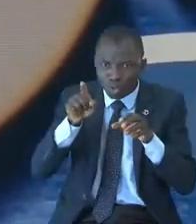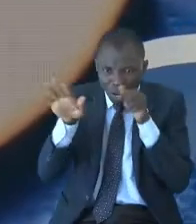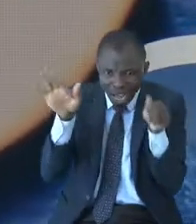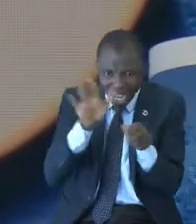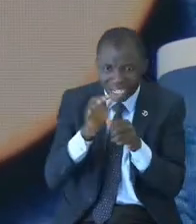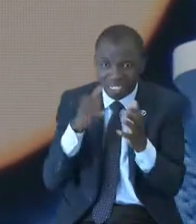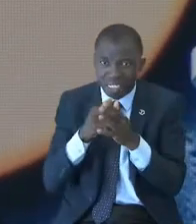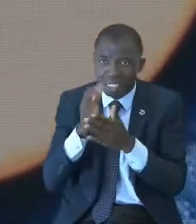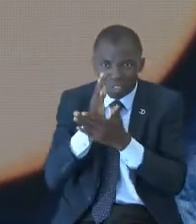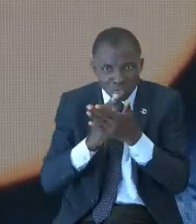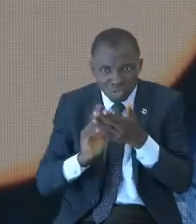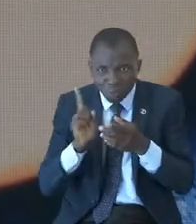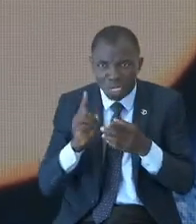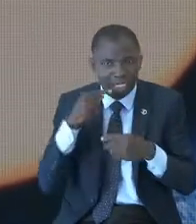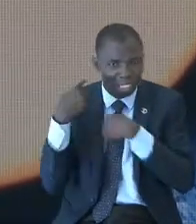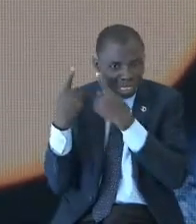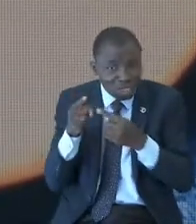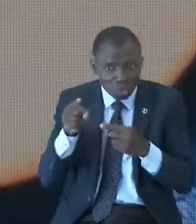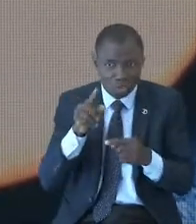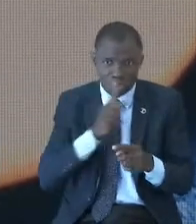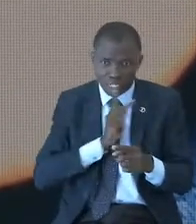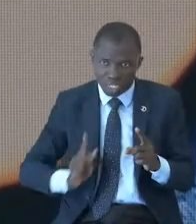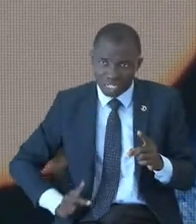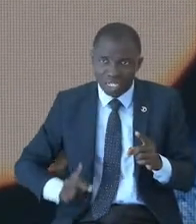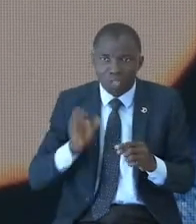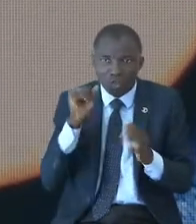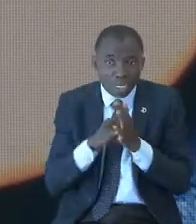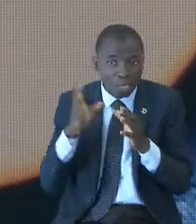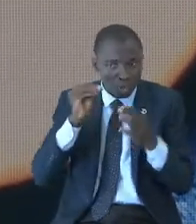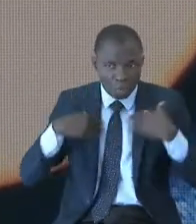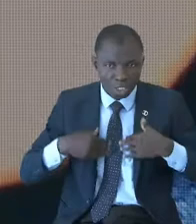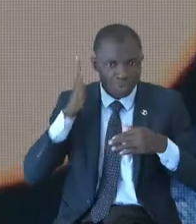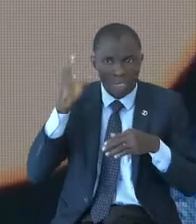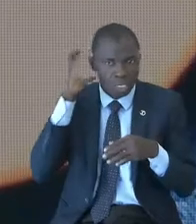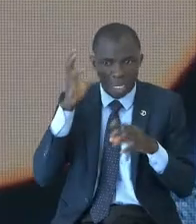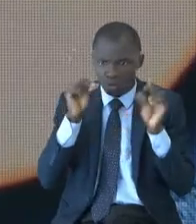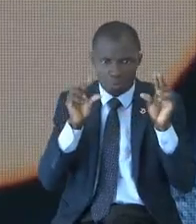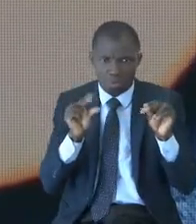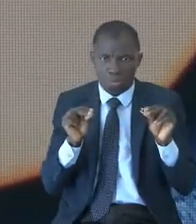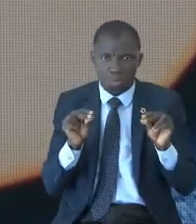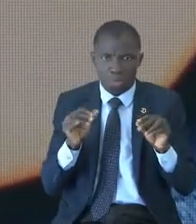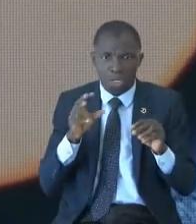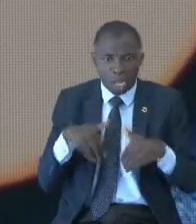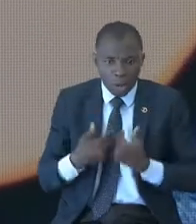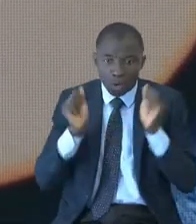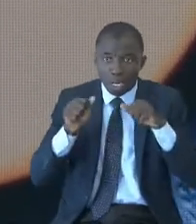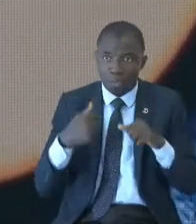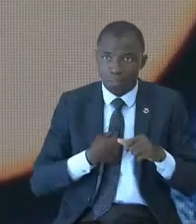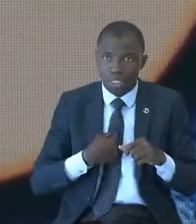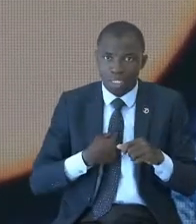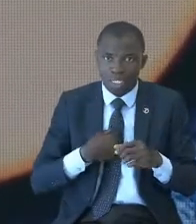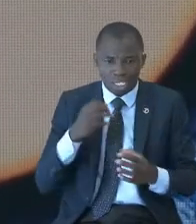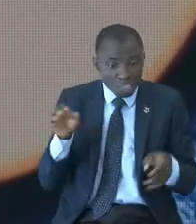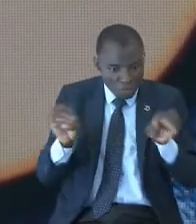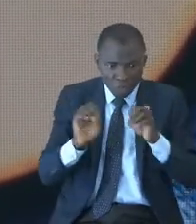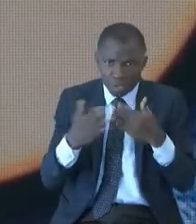somewhere since you are a king so that nobody will hear? He said, no. How can me, even though I'm a